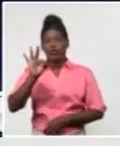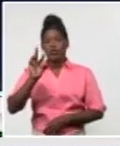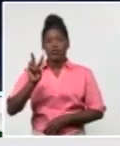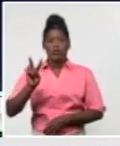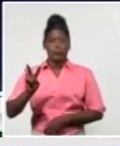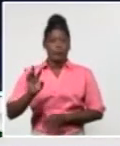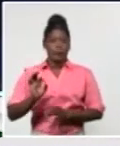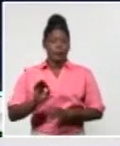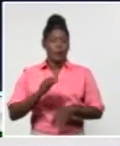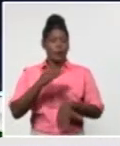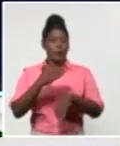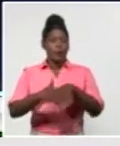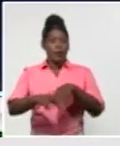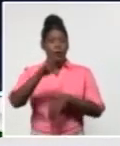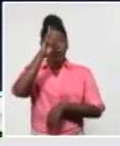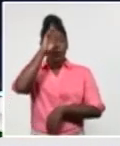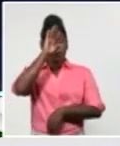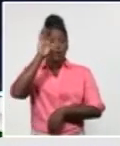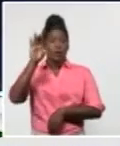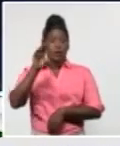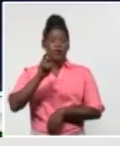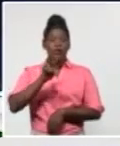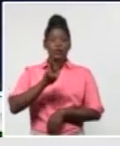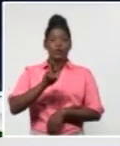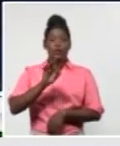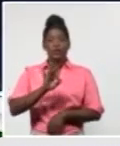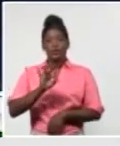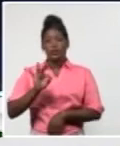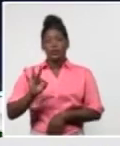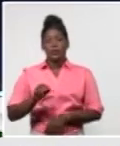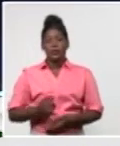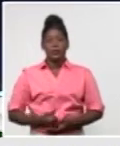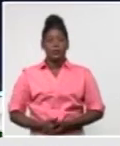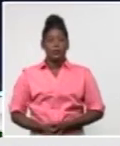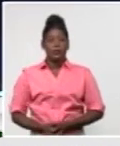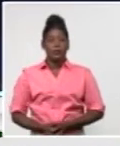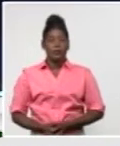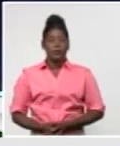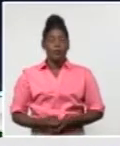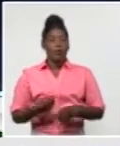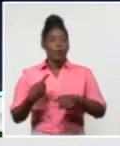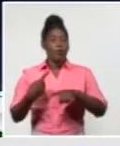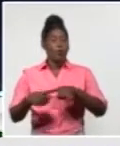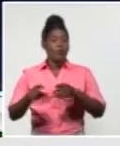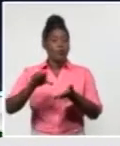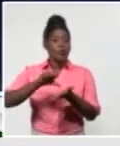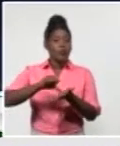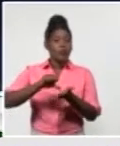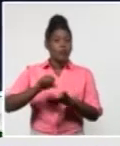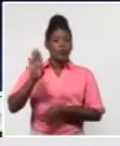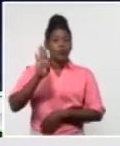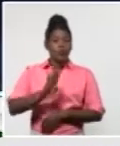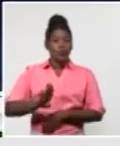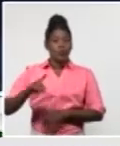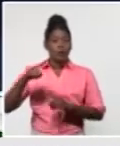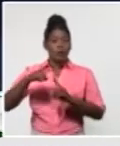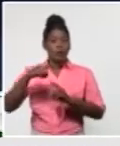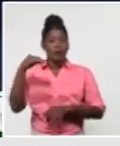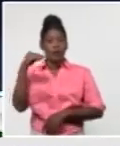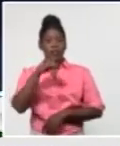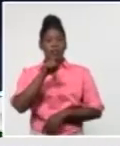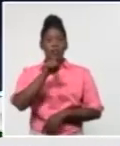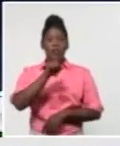In the Brother Ameijeras Hospital, 288. In the Genetic Engineering and